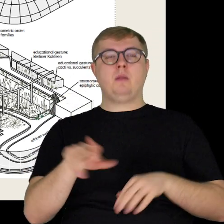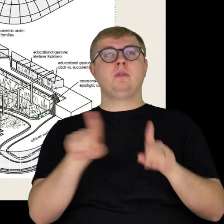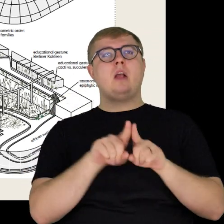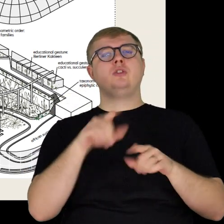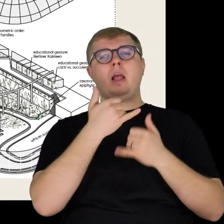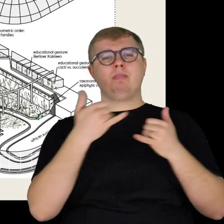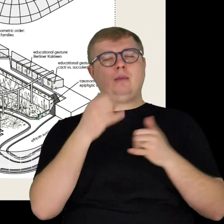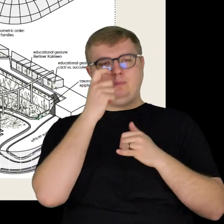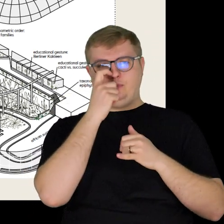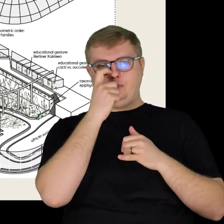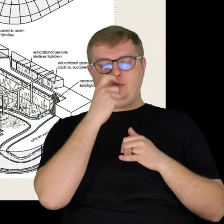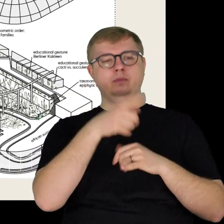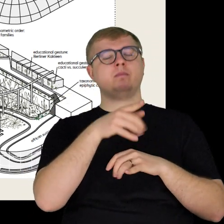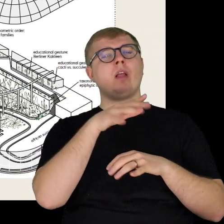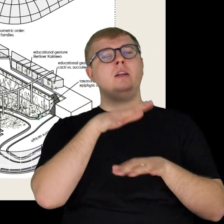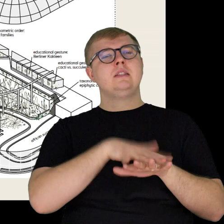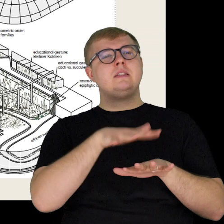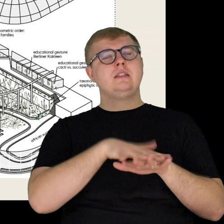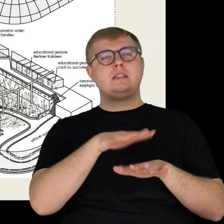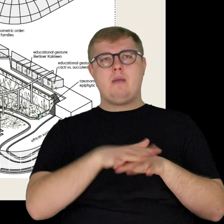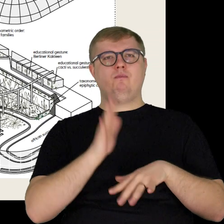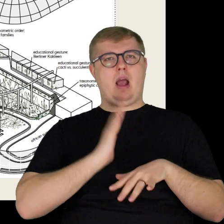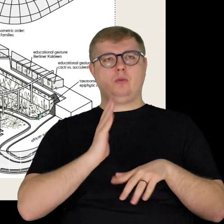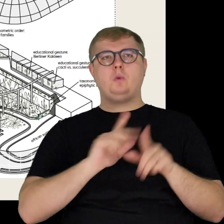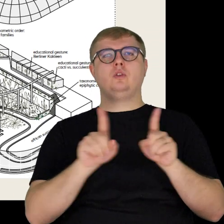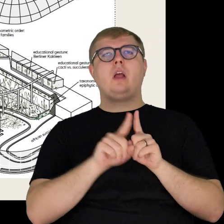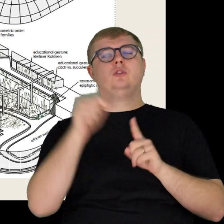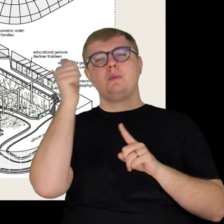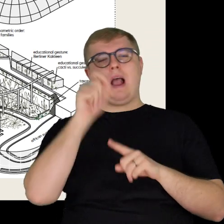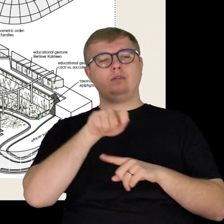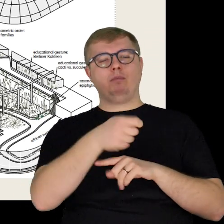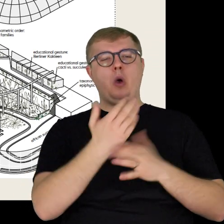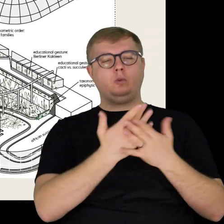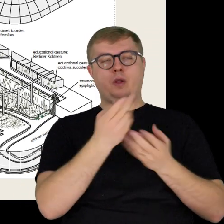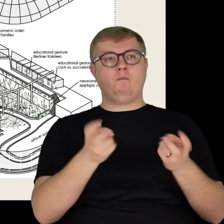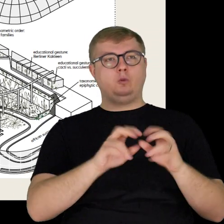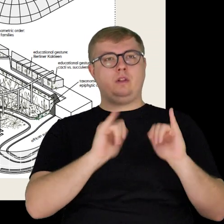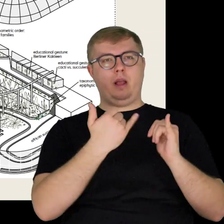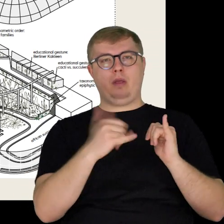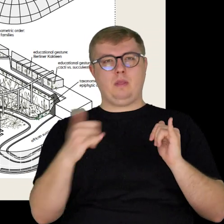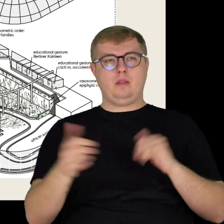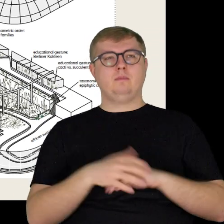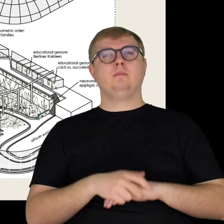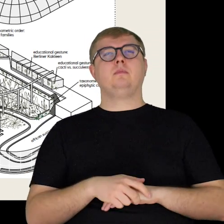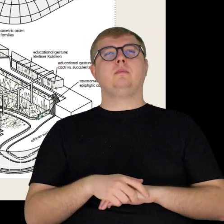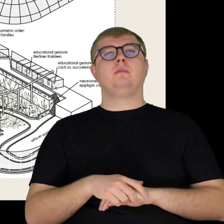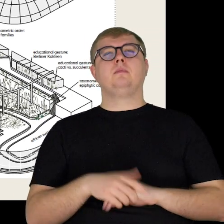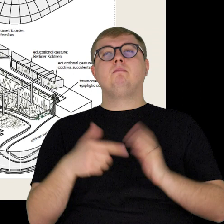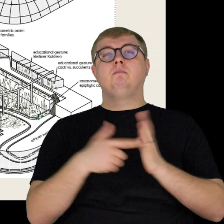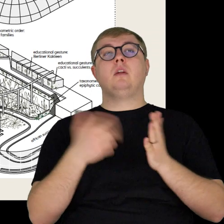name for a plant. With this artist, Maria-Teresa, she placed these names on the plaques and sort of intervened